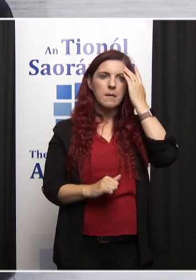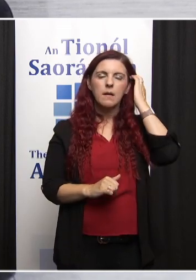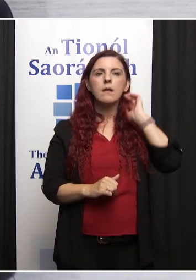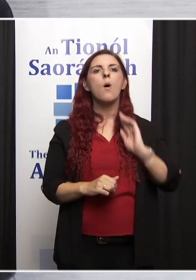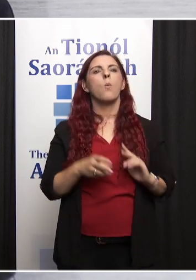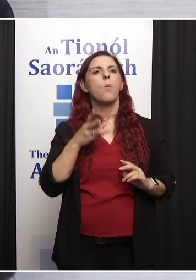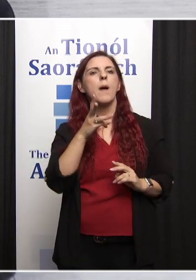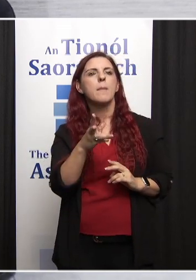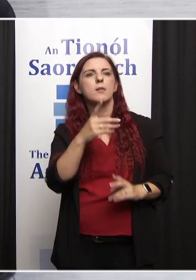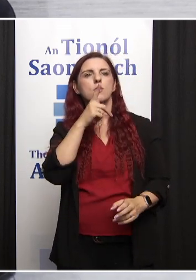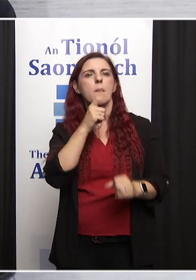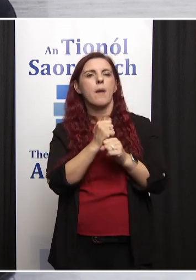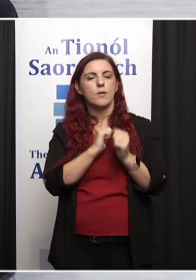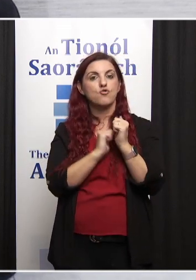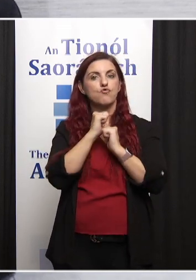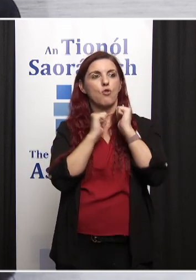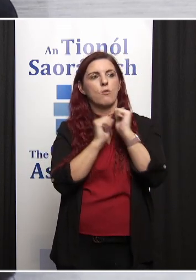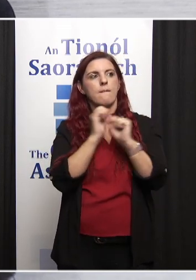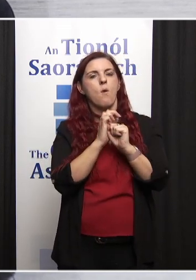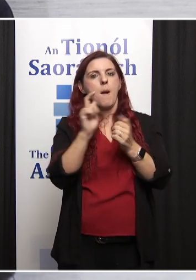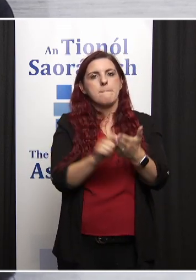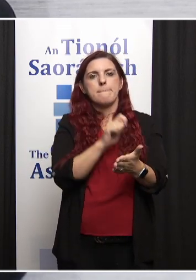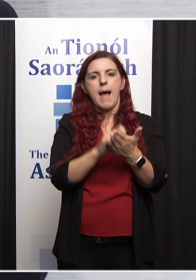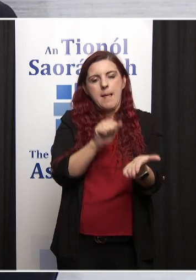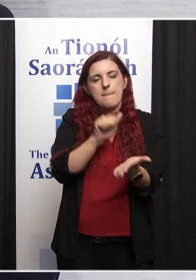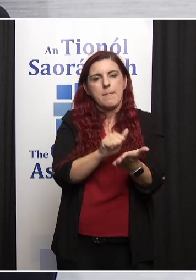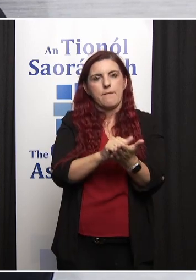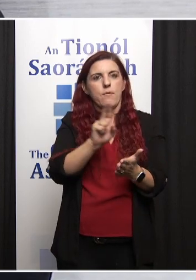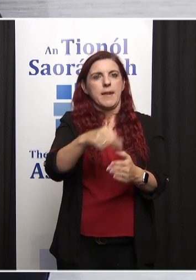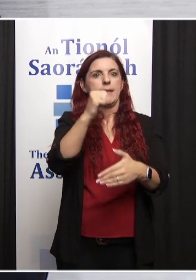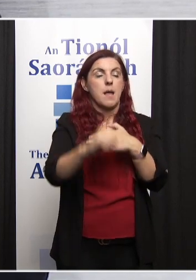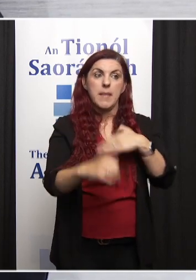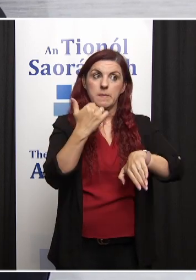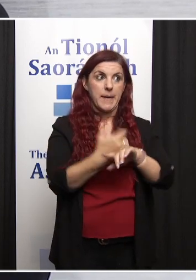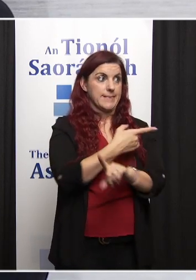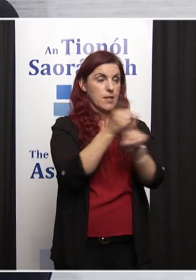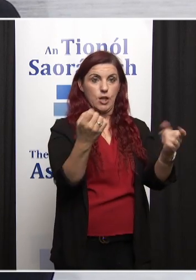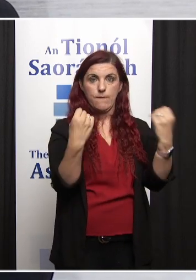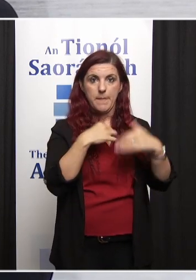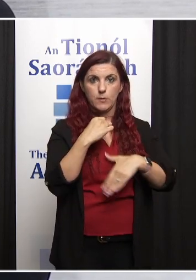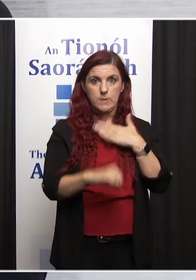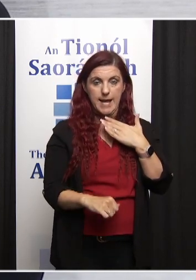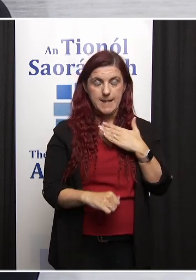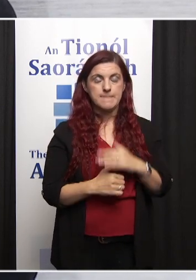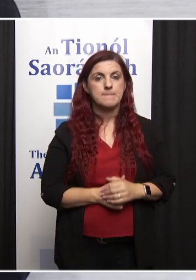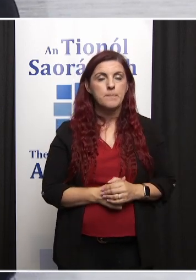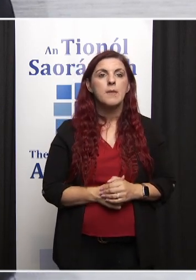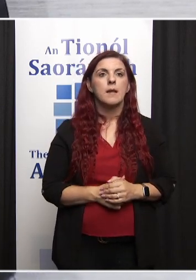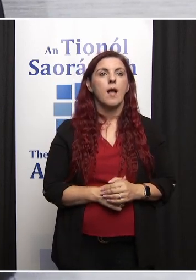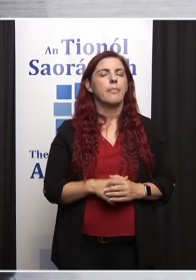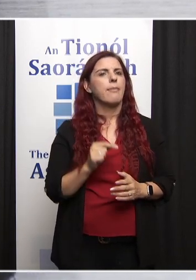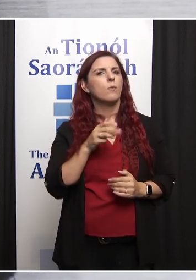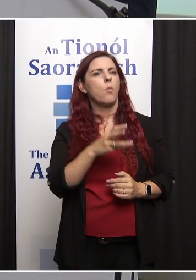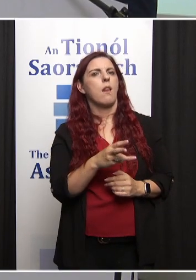be, we'll talk about the structures of the ballot based on what you give back to us during the course of the day. And that,